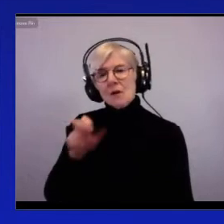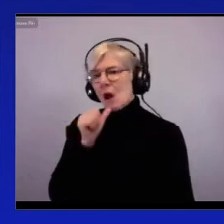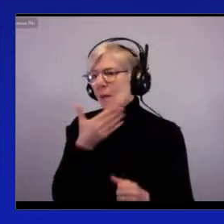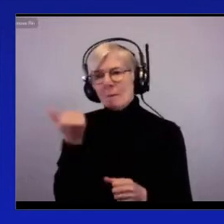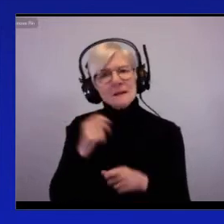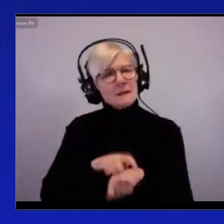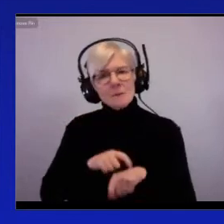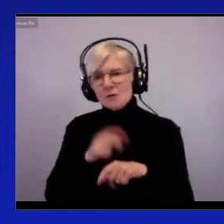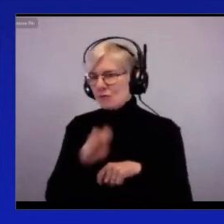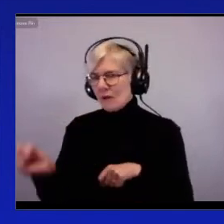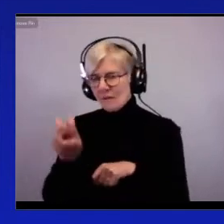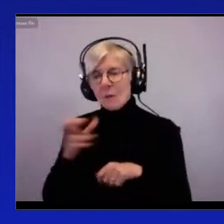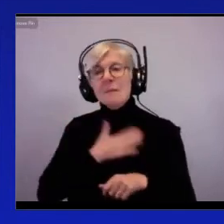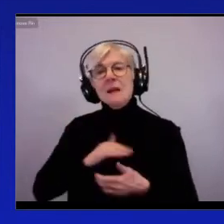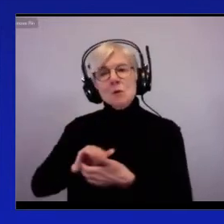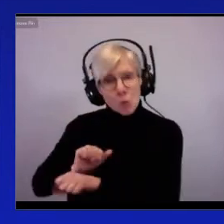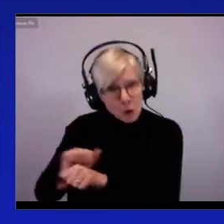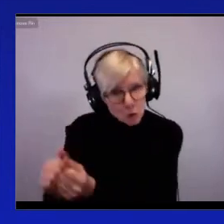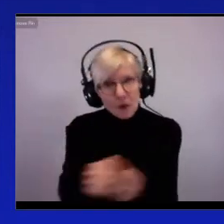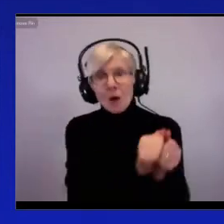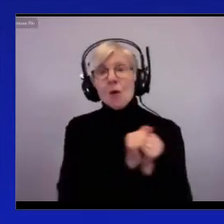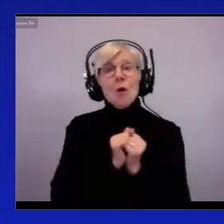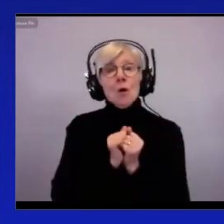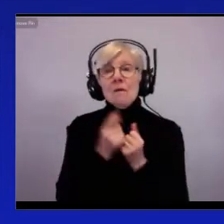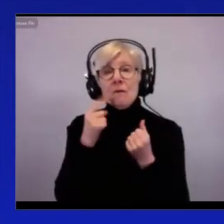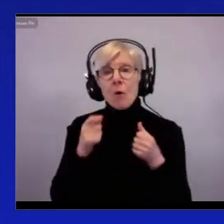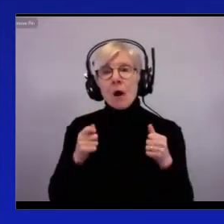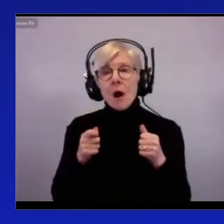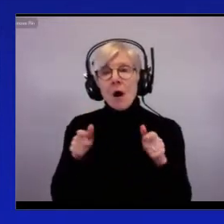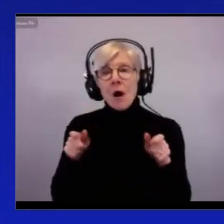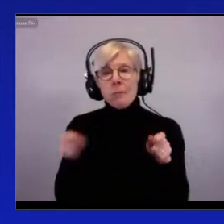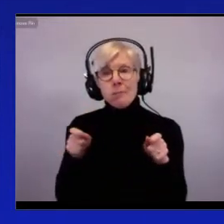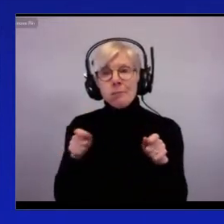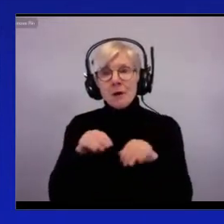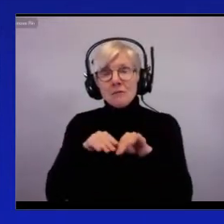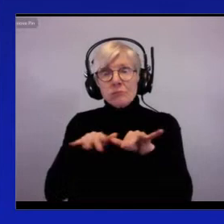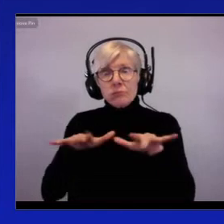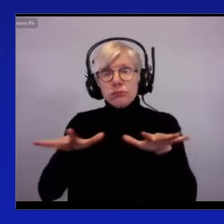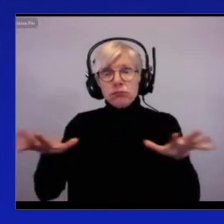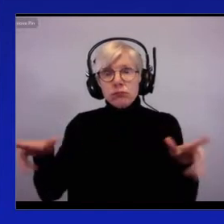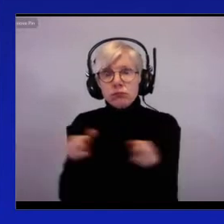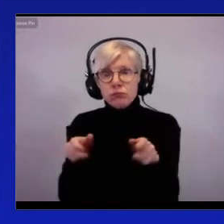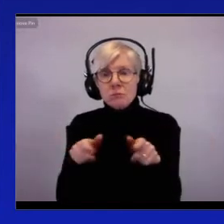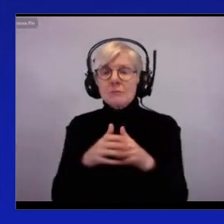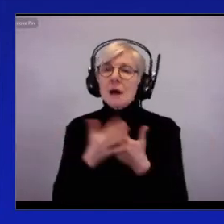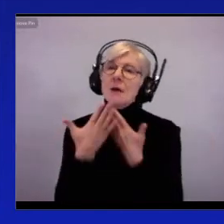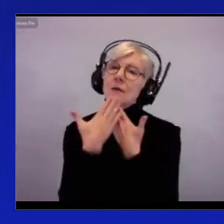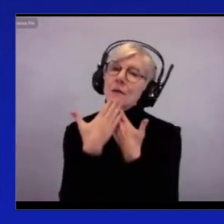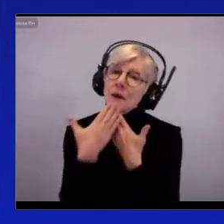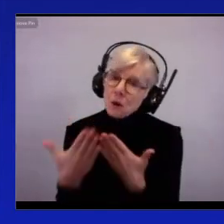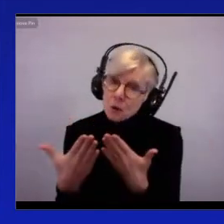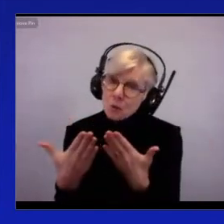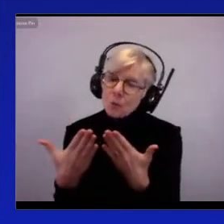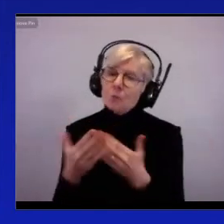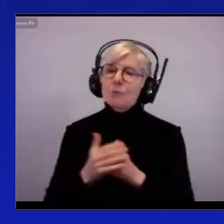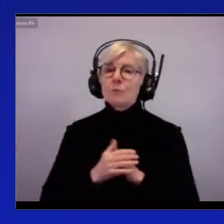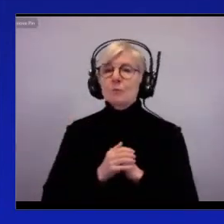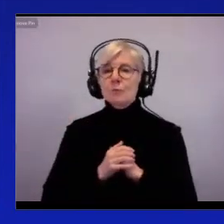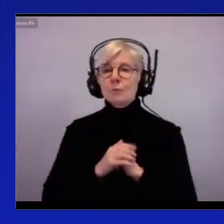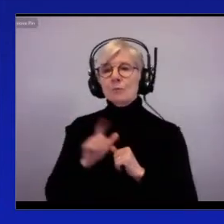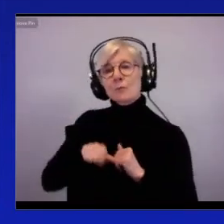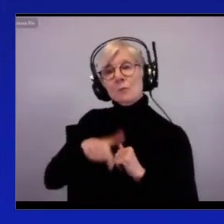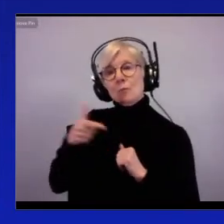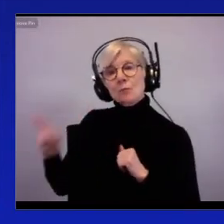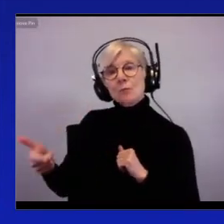work collaboratively so that we can limit the spread of COVID-19 in our community. Thank you very much. Merci beaucoup. And I'll